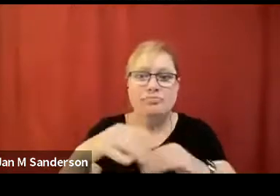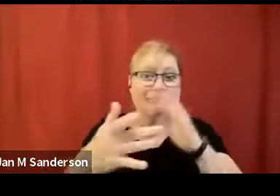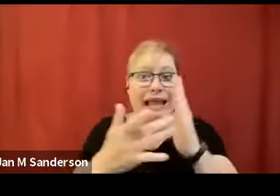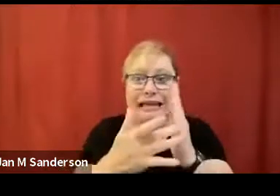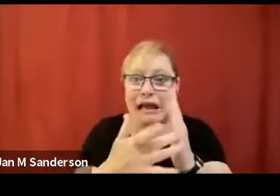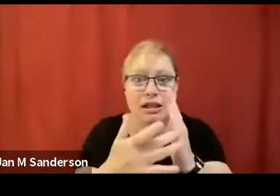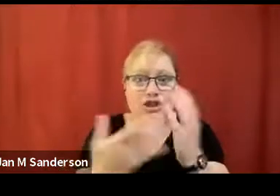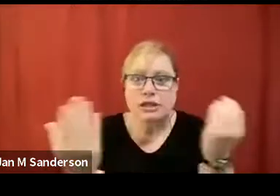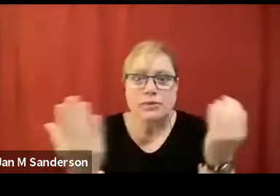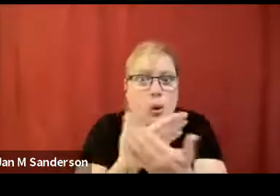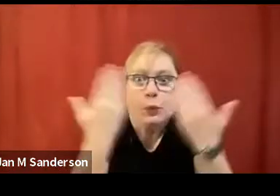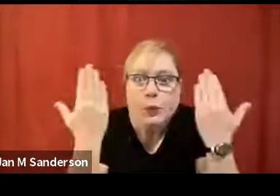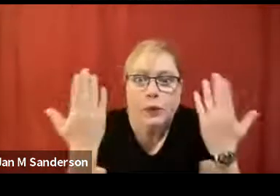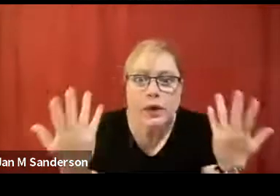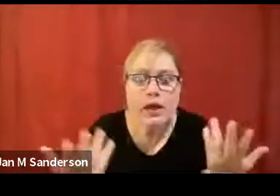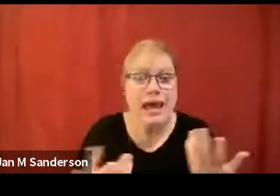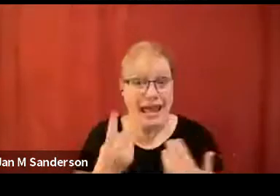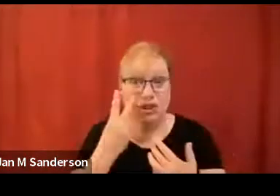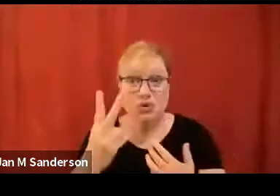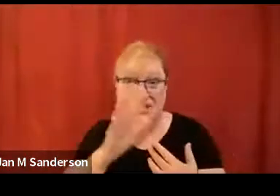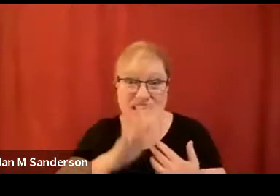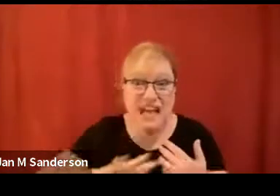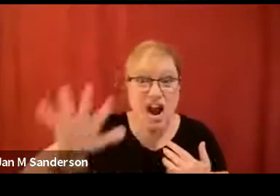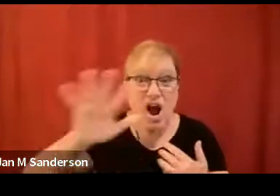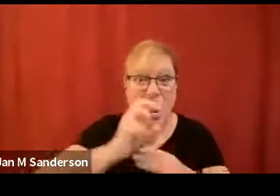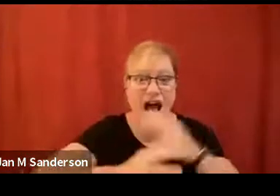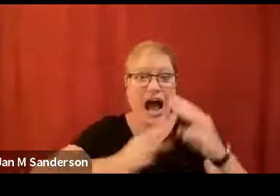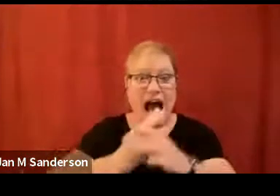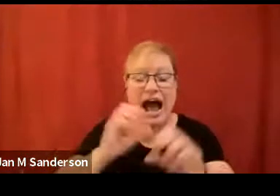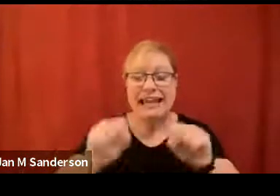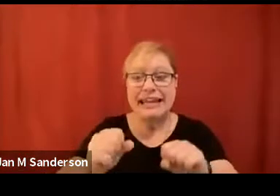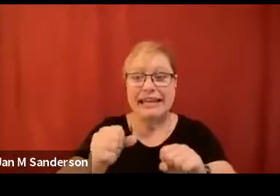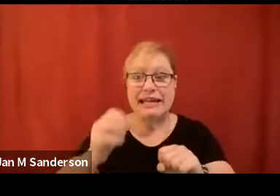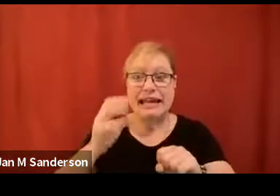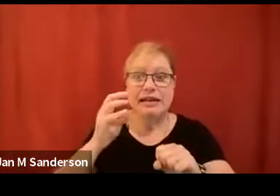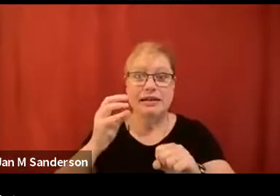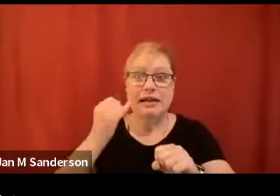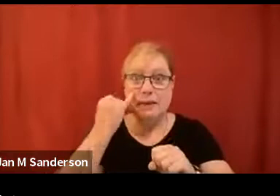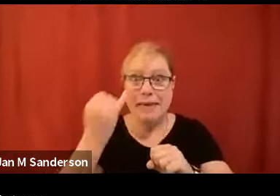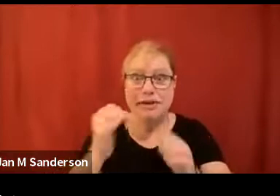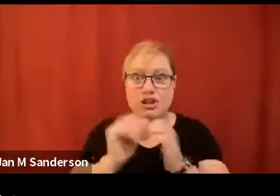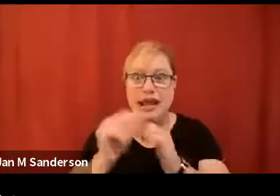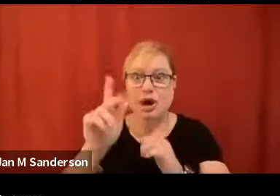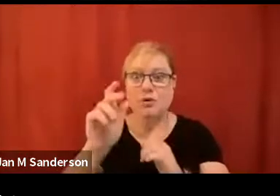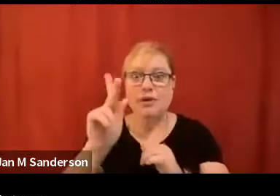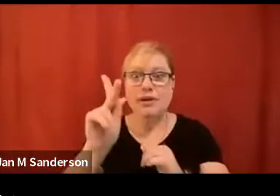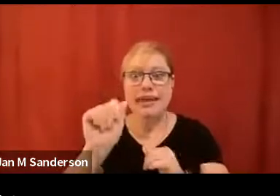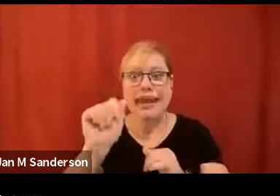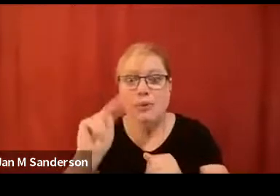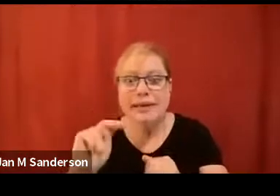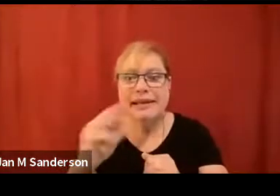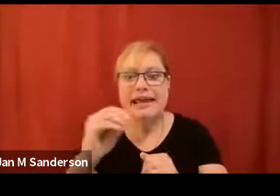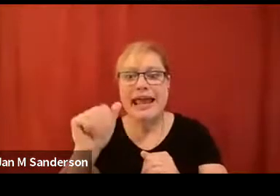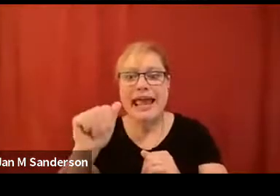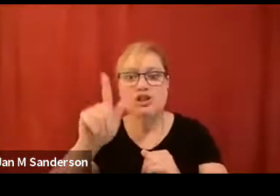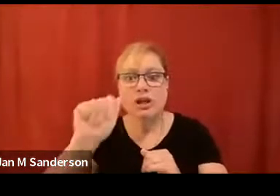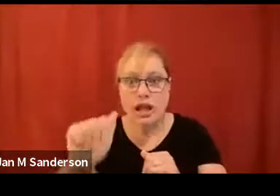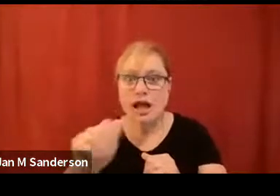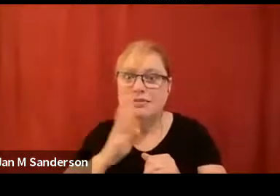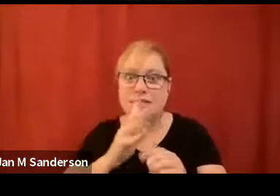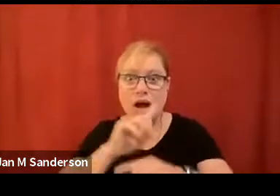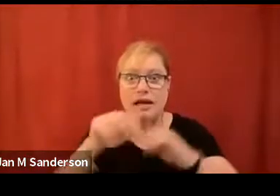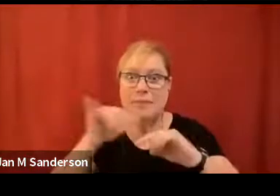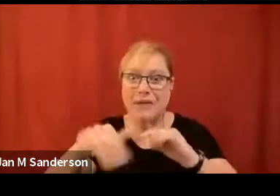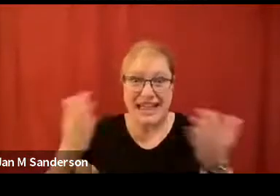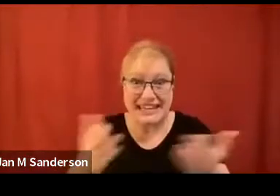across the world. I would imagine Karen and Angela can speak to how that has been a challenge, in DC or, around the country here